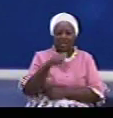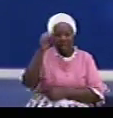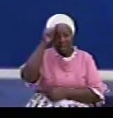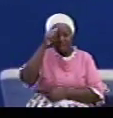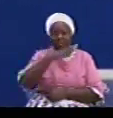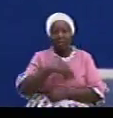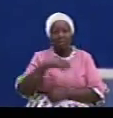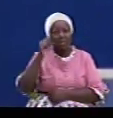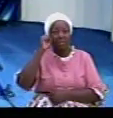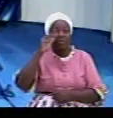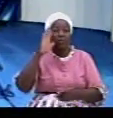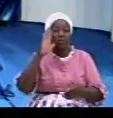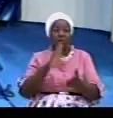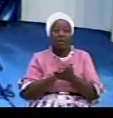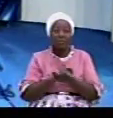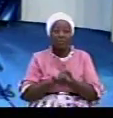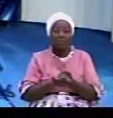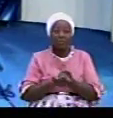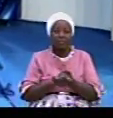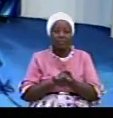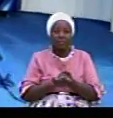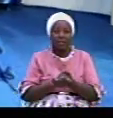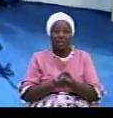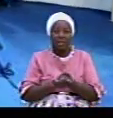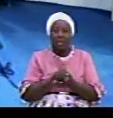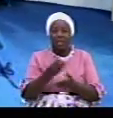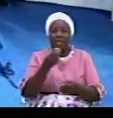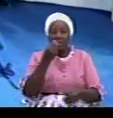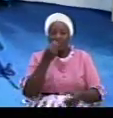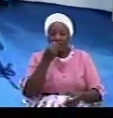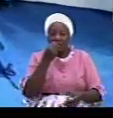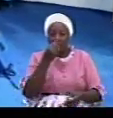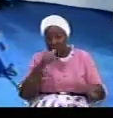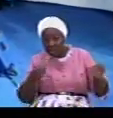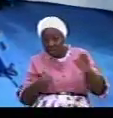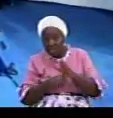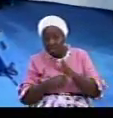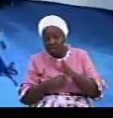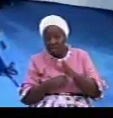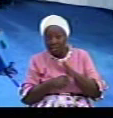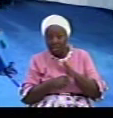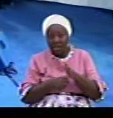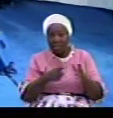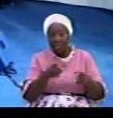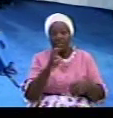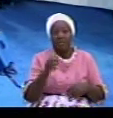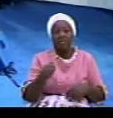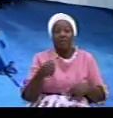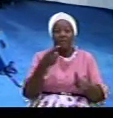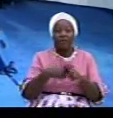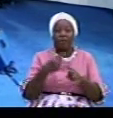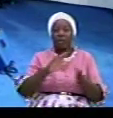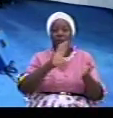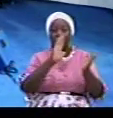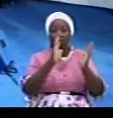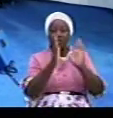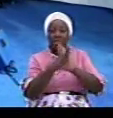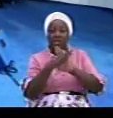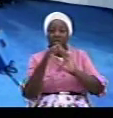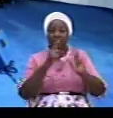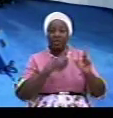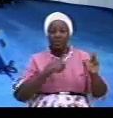wife hid themselves from the presence of the